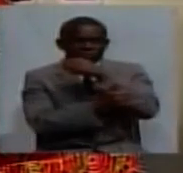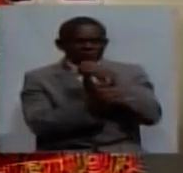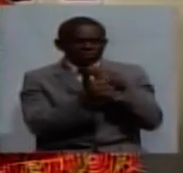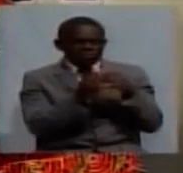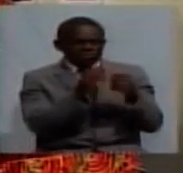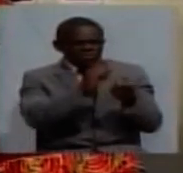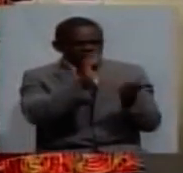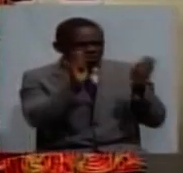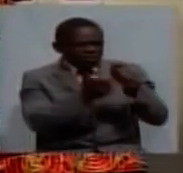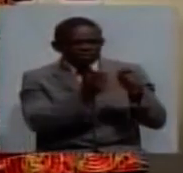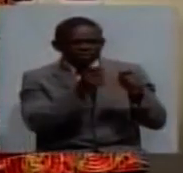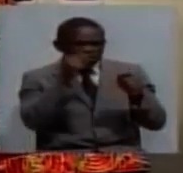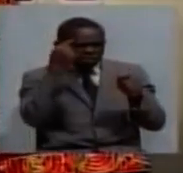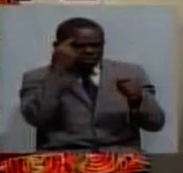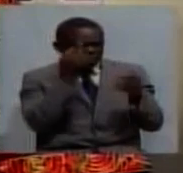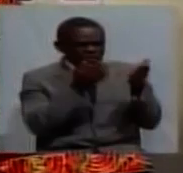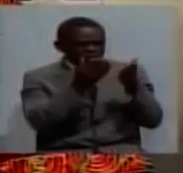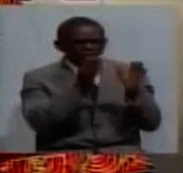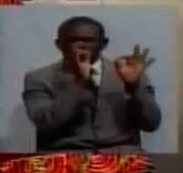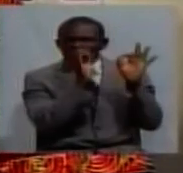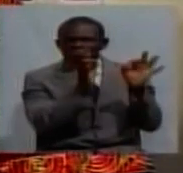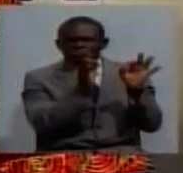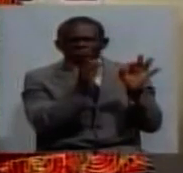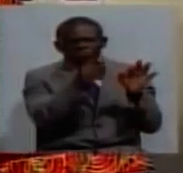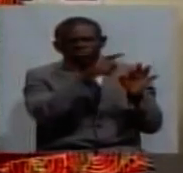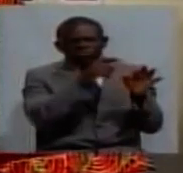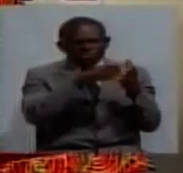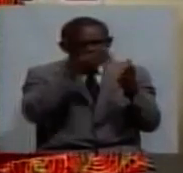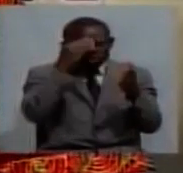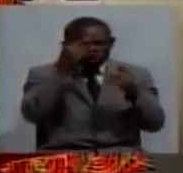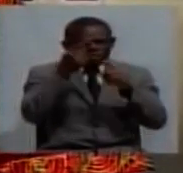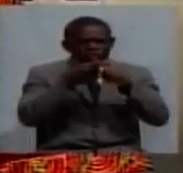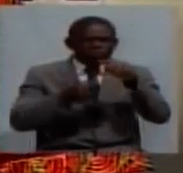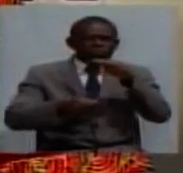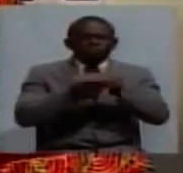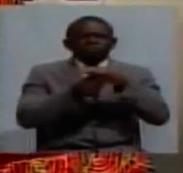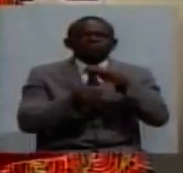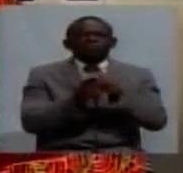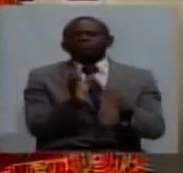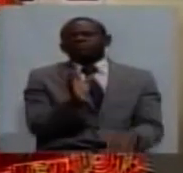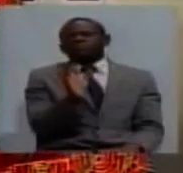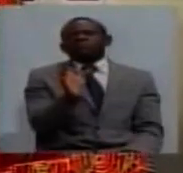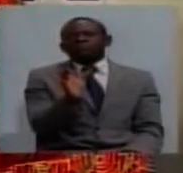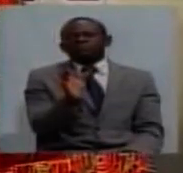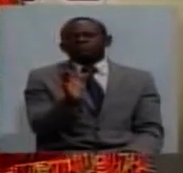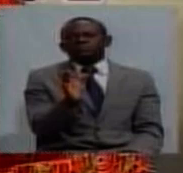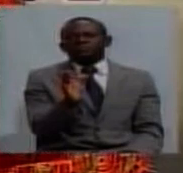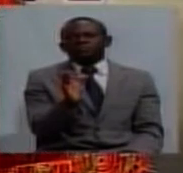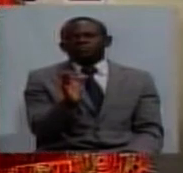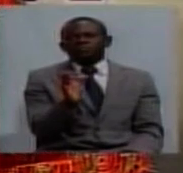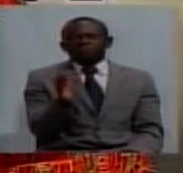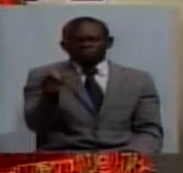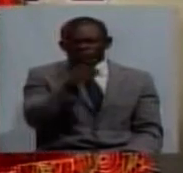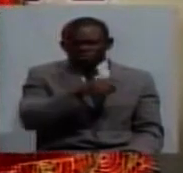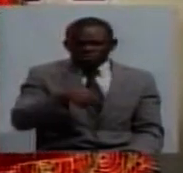sector, where you are clearly working to see profit. And if you're not contributing to that, why should they keep